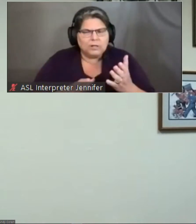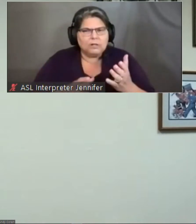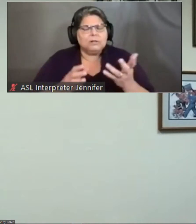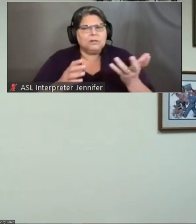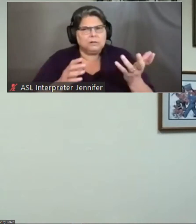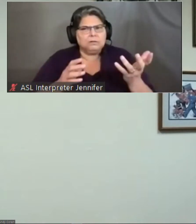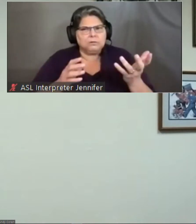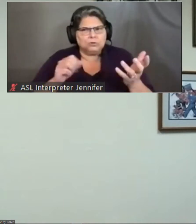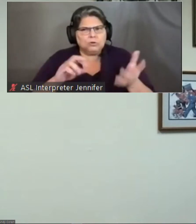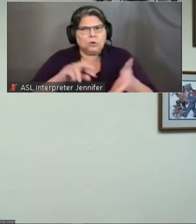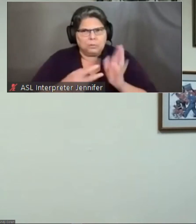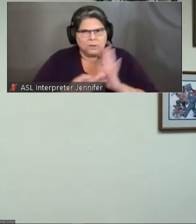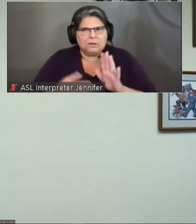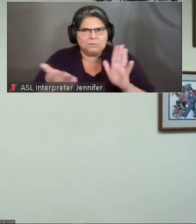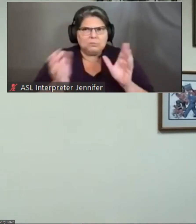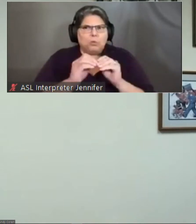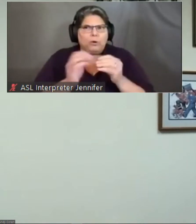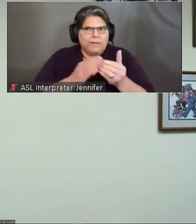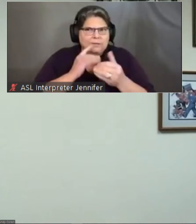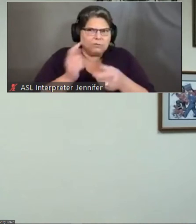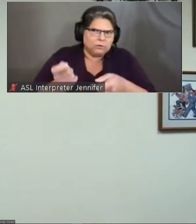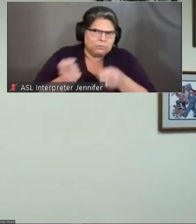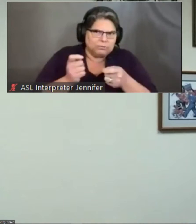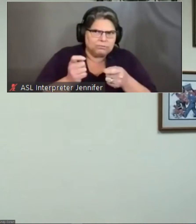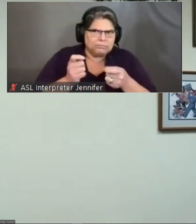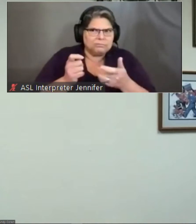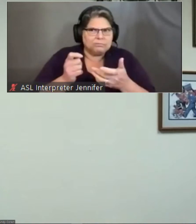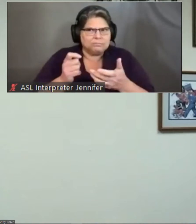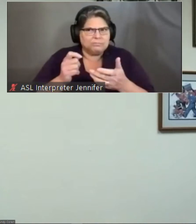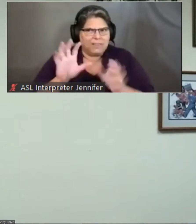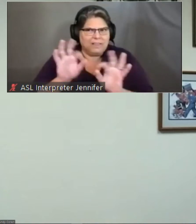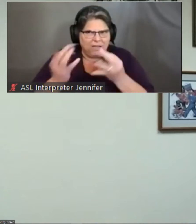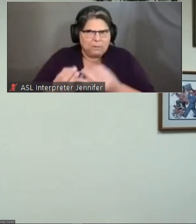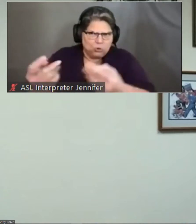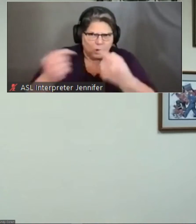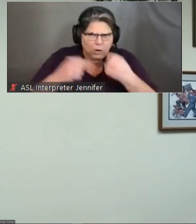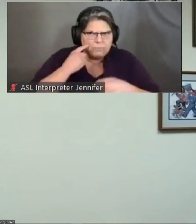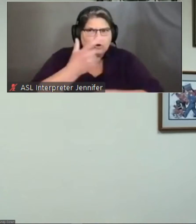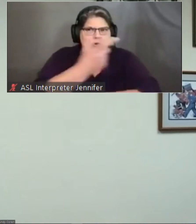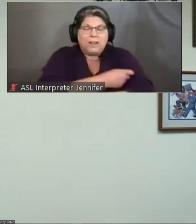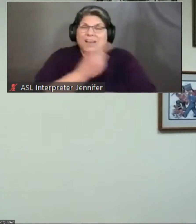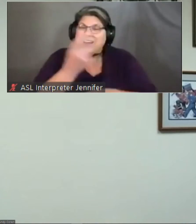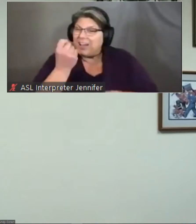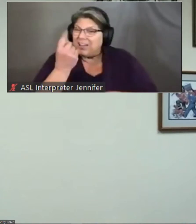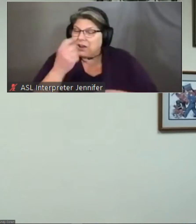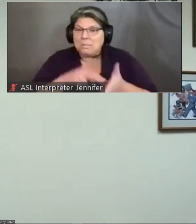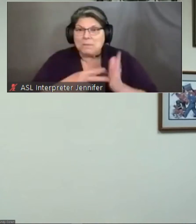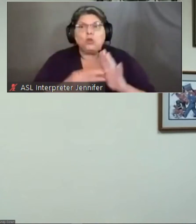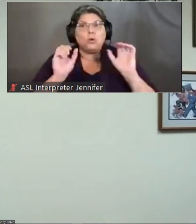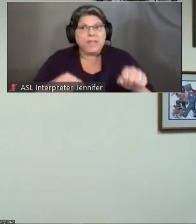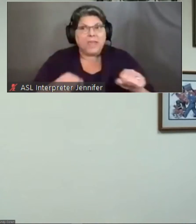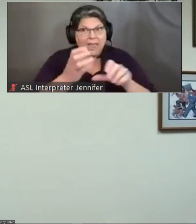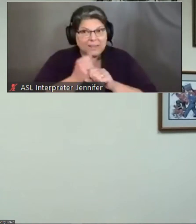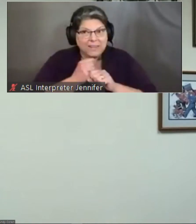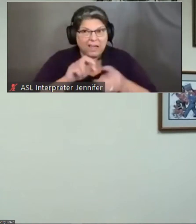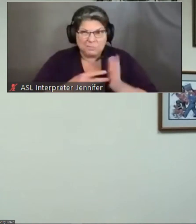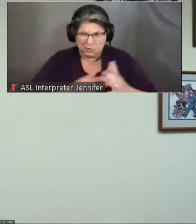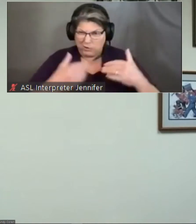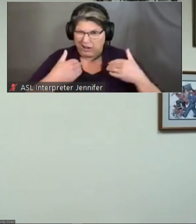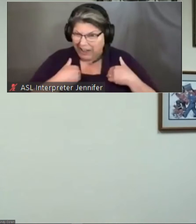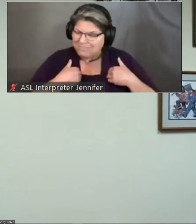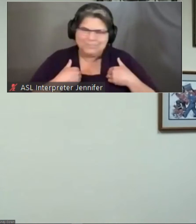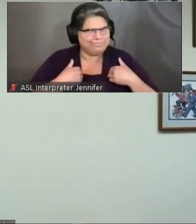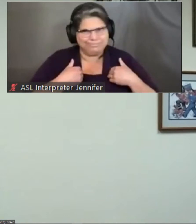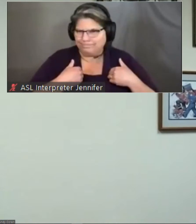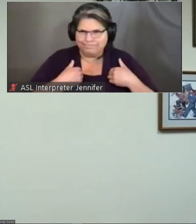way to get families in. Please remember, eligibility does not mean availability, but